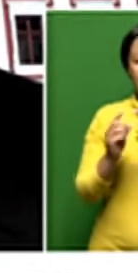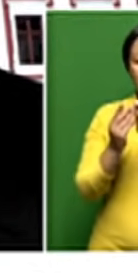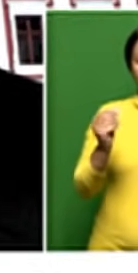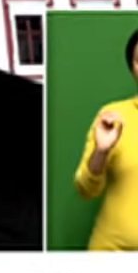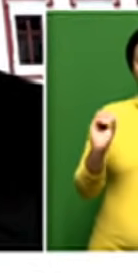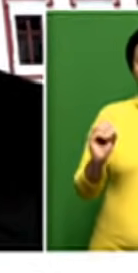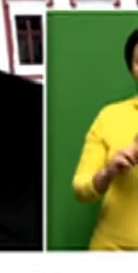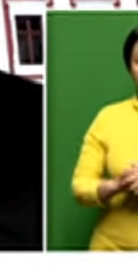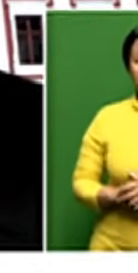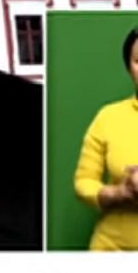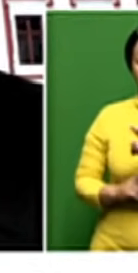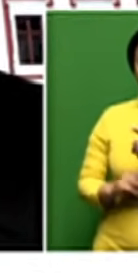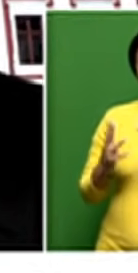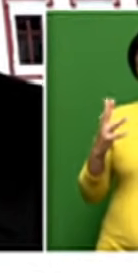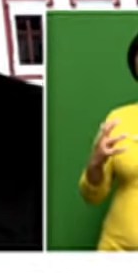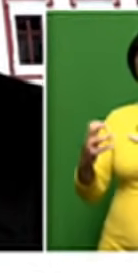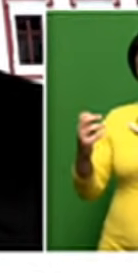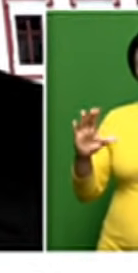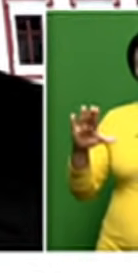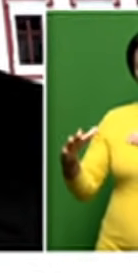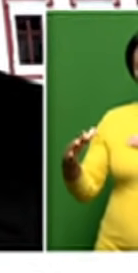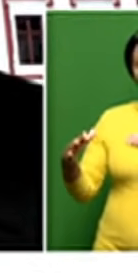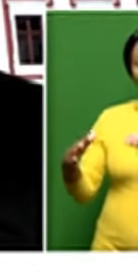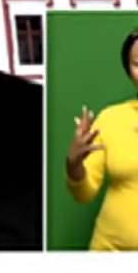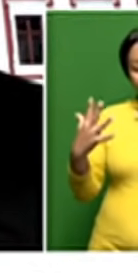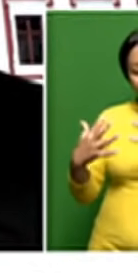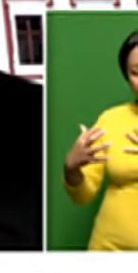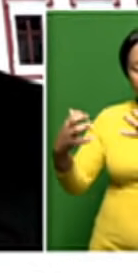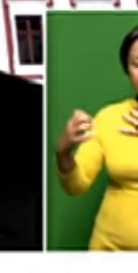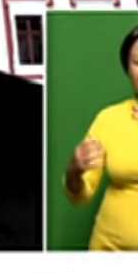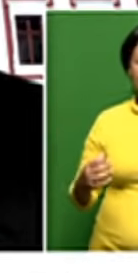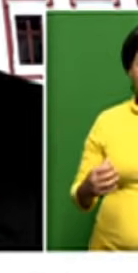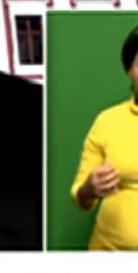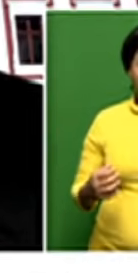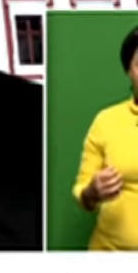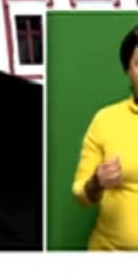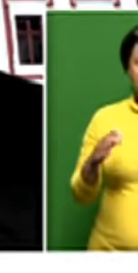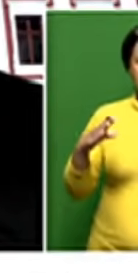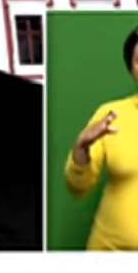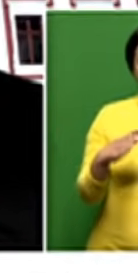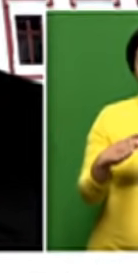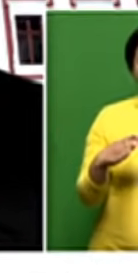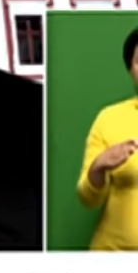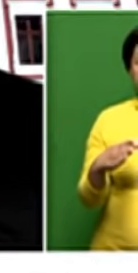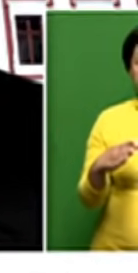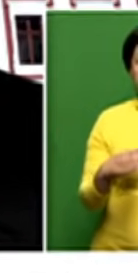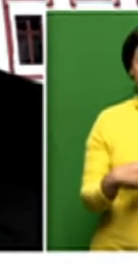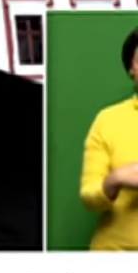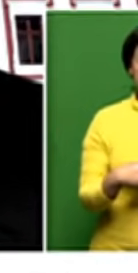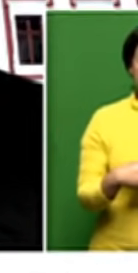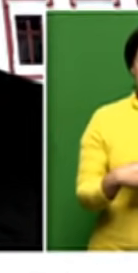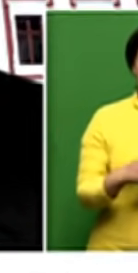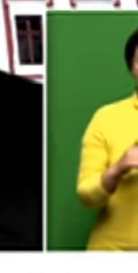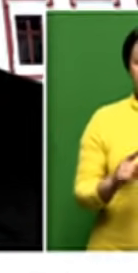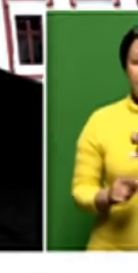hold the executive to account, what did Parliament think of what transpired among security cluster ministers? I mean, the SSA,